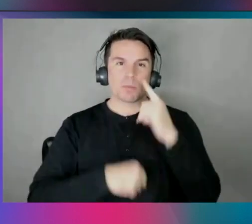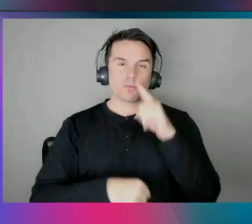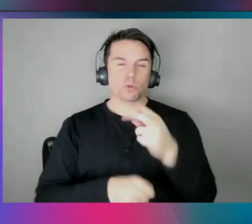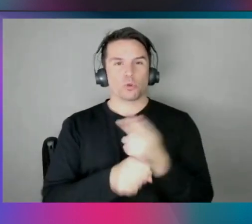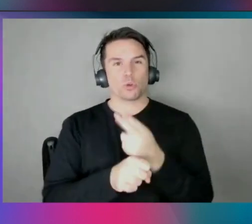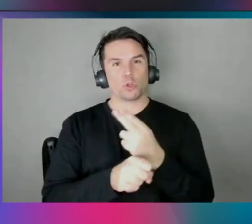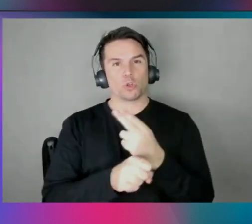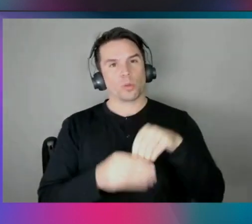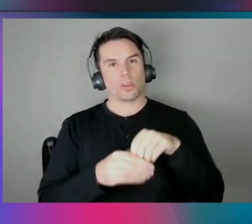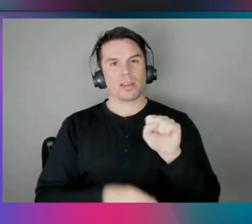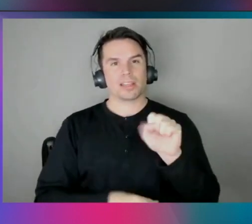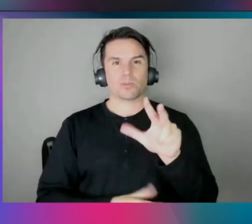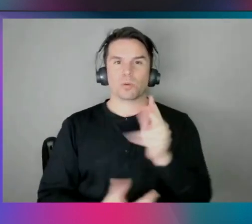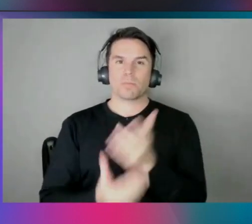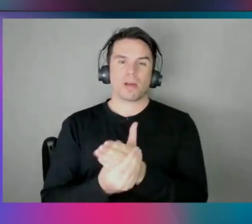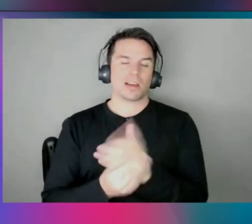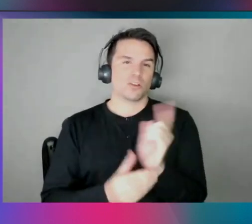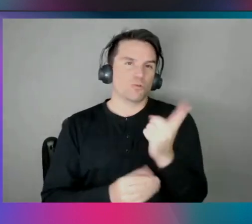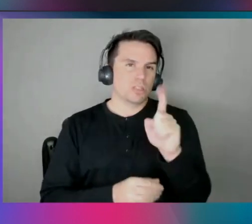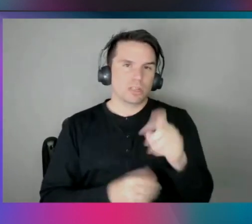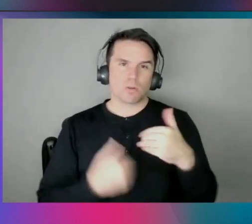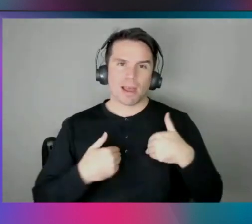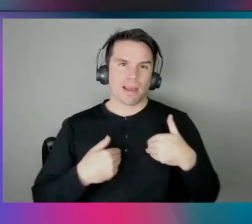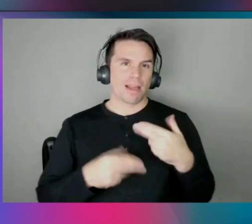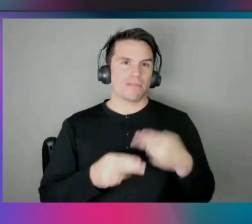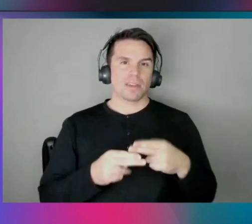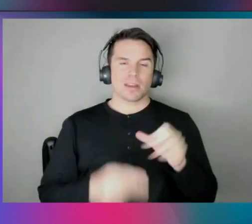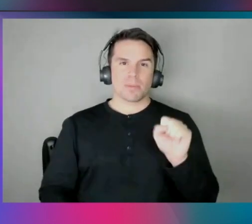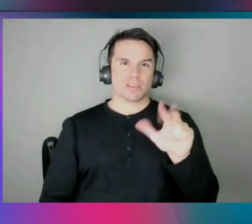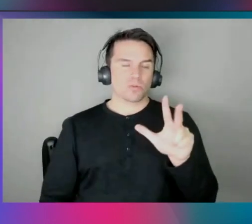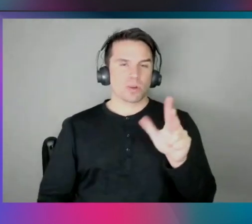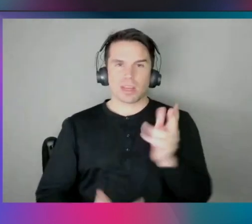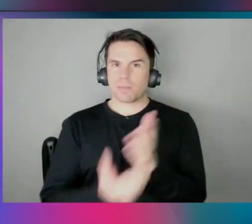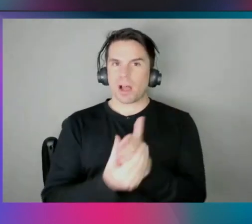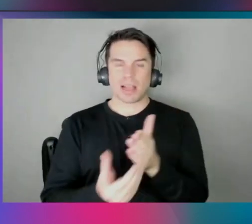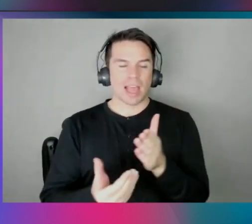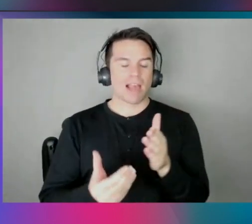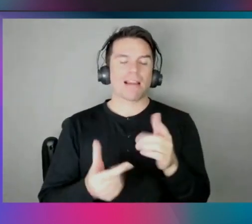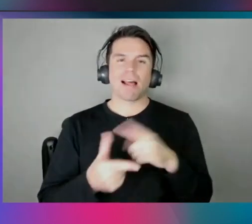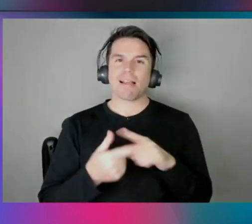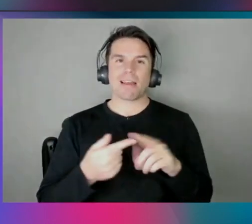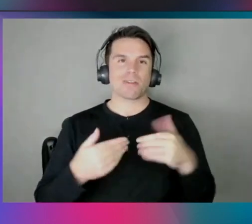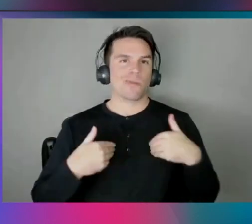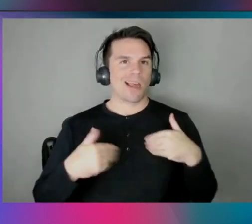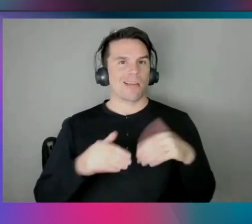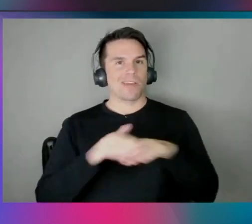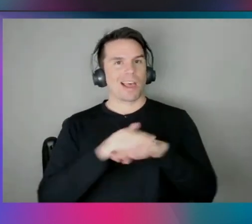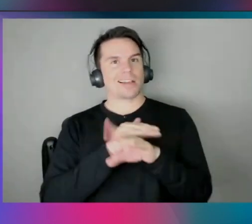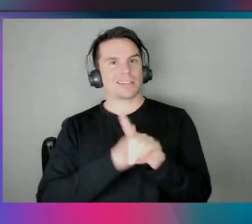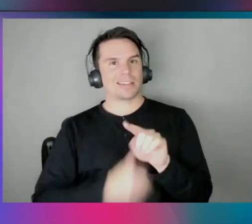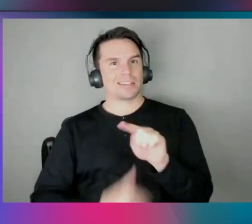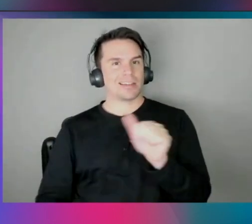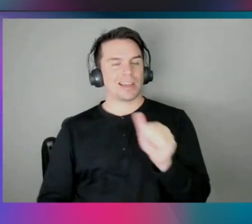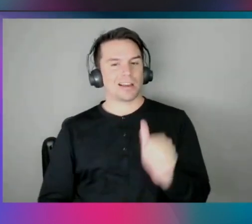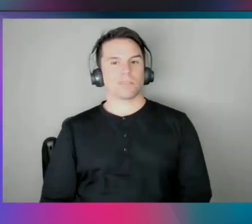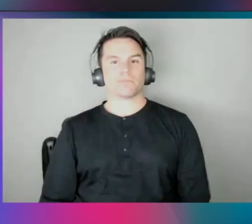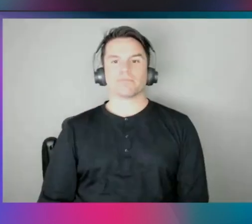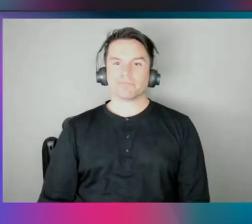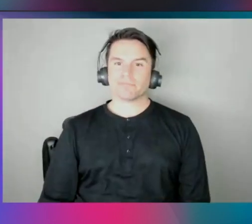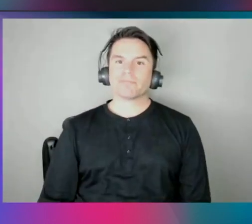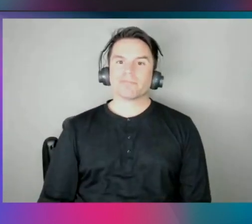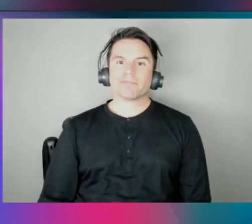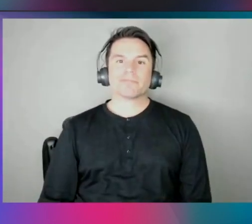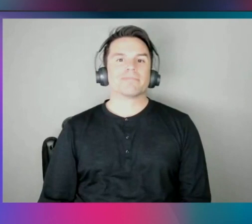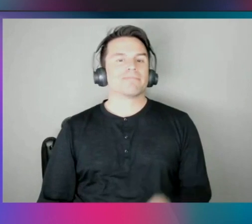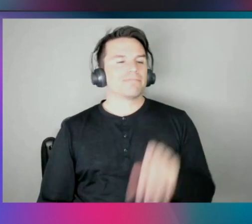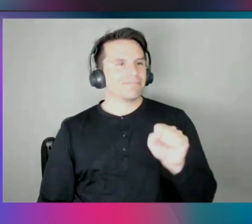name of the S3 and can have access to the data for your usage. So Excellent. Yeah, I think we spoke with that team the other